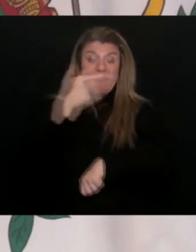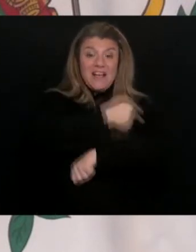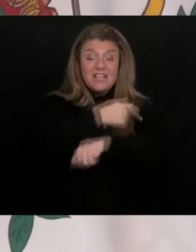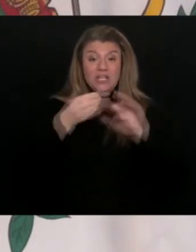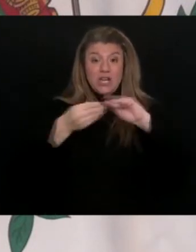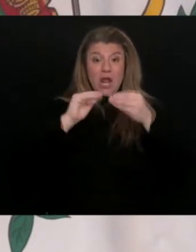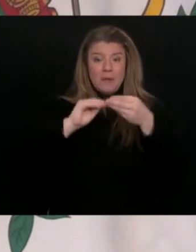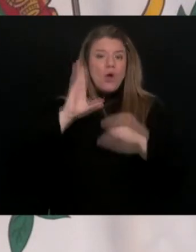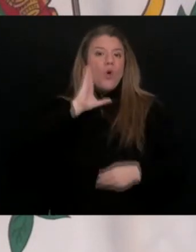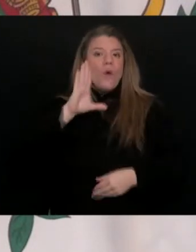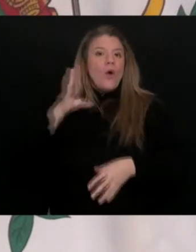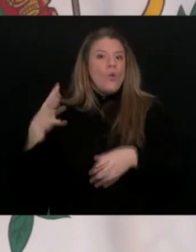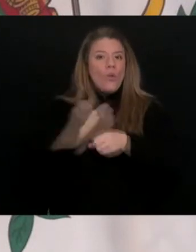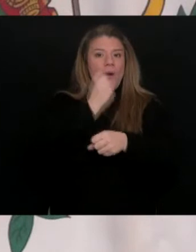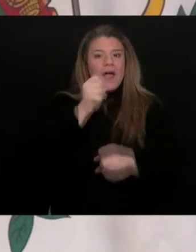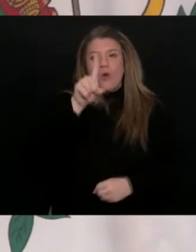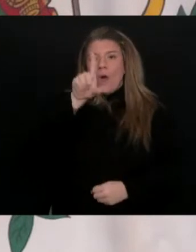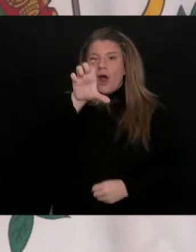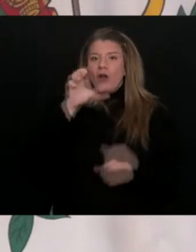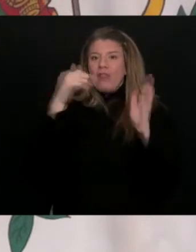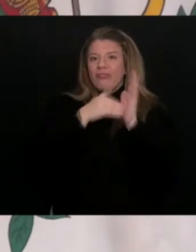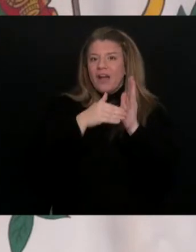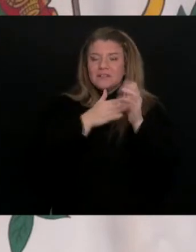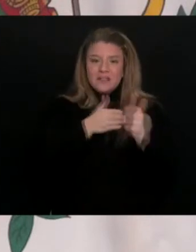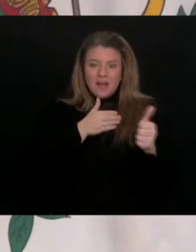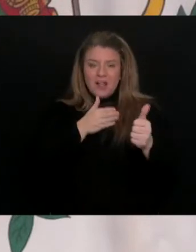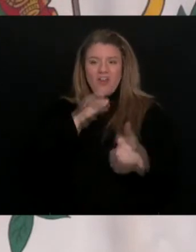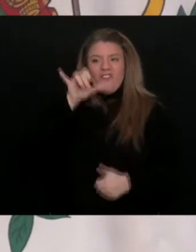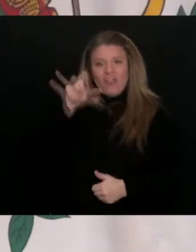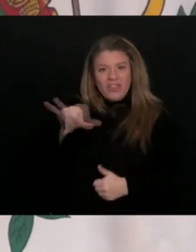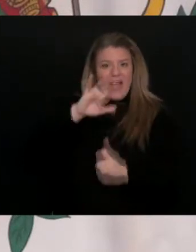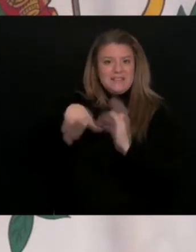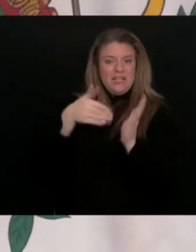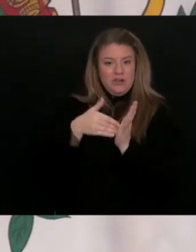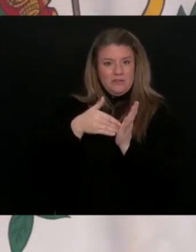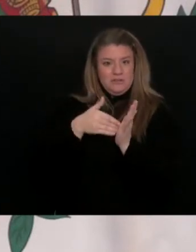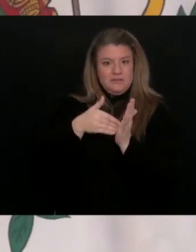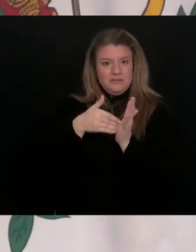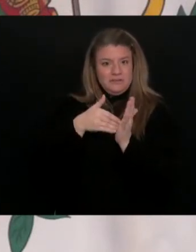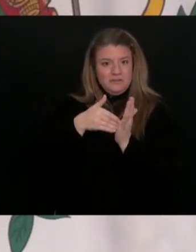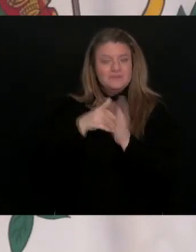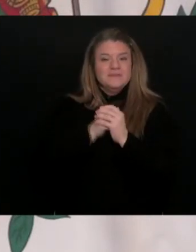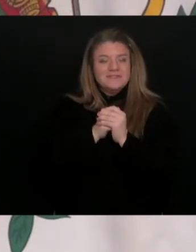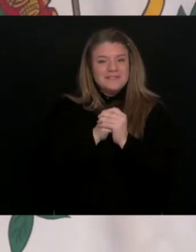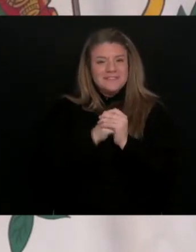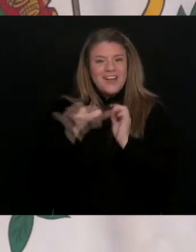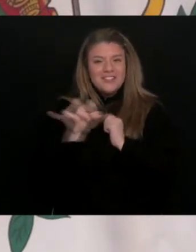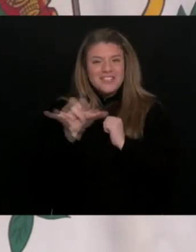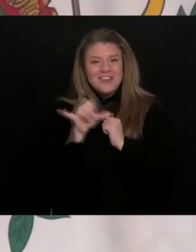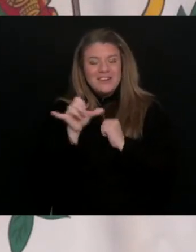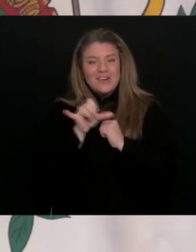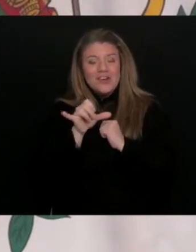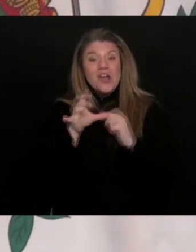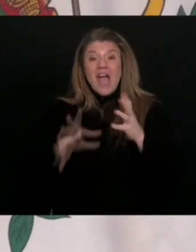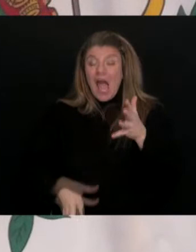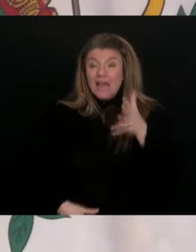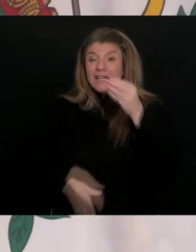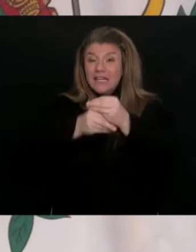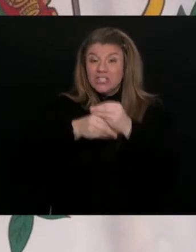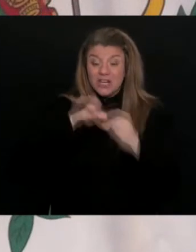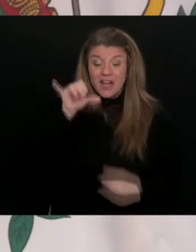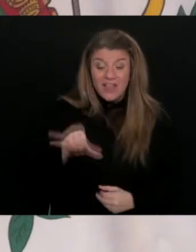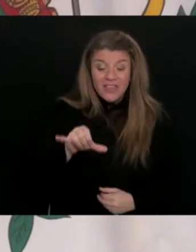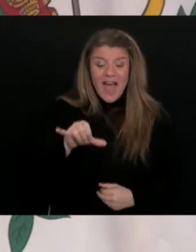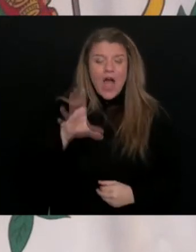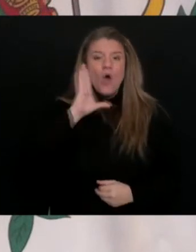win $100,000 for that center. And also, in addition to that,